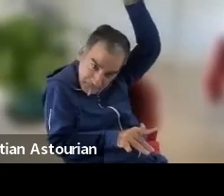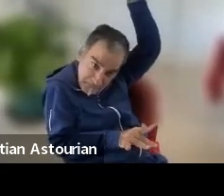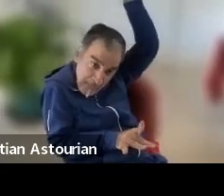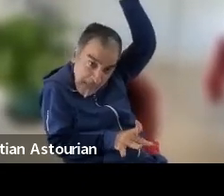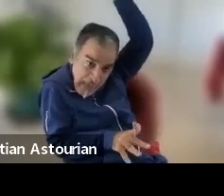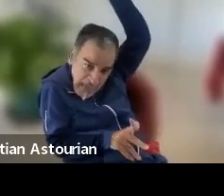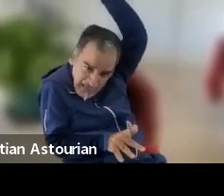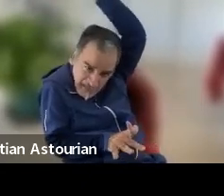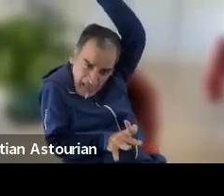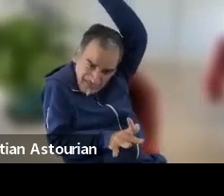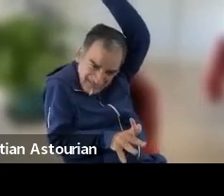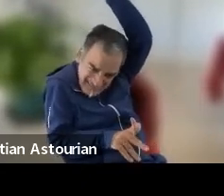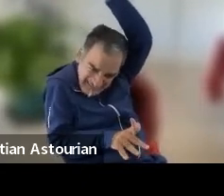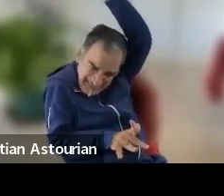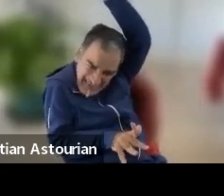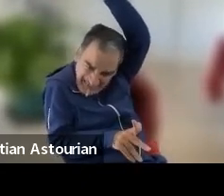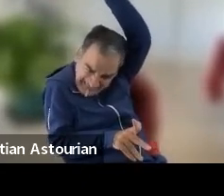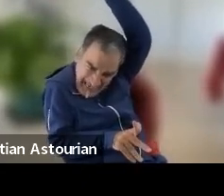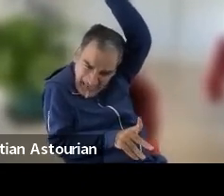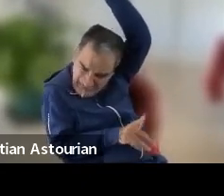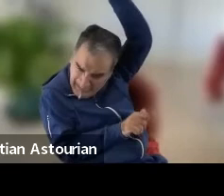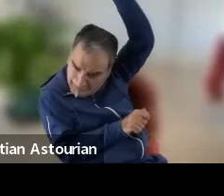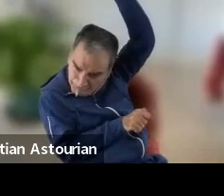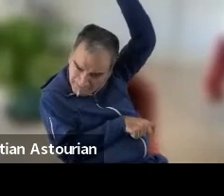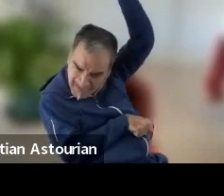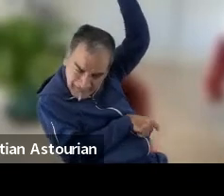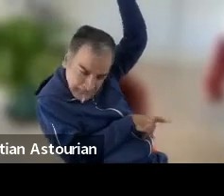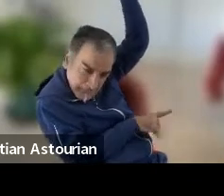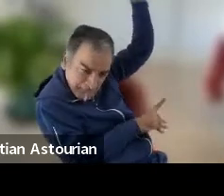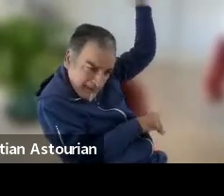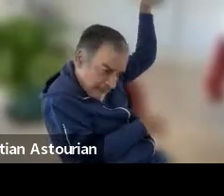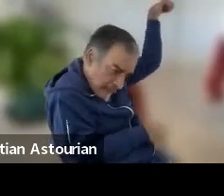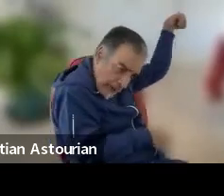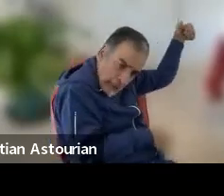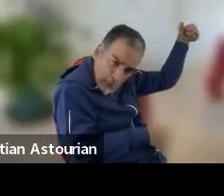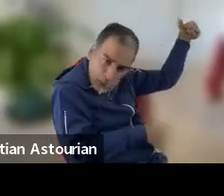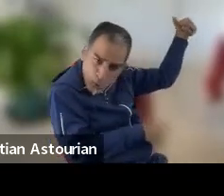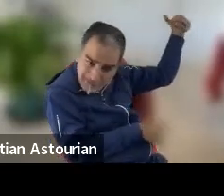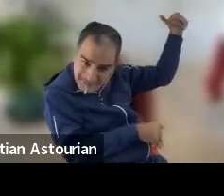education. Now, in this last slide, I provide my